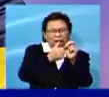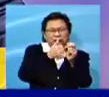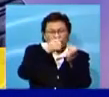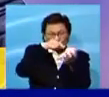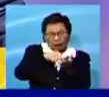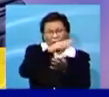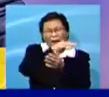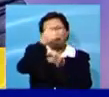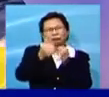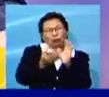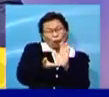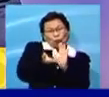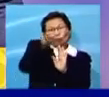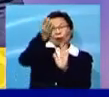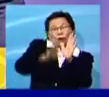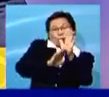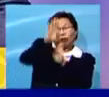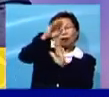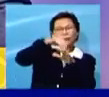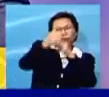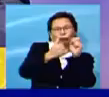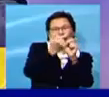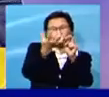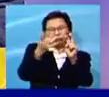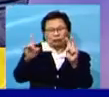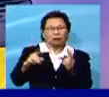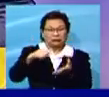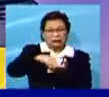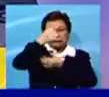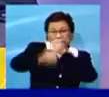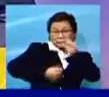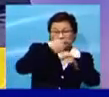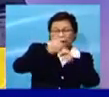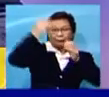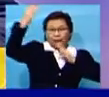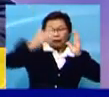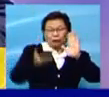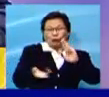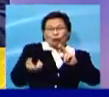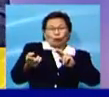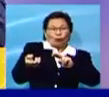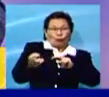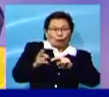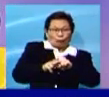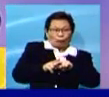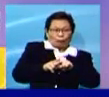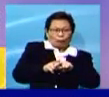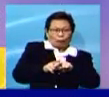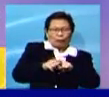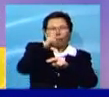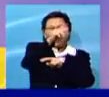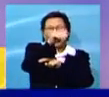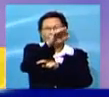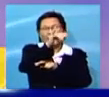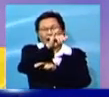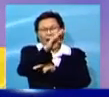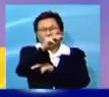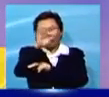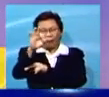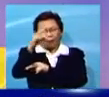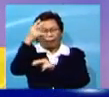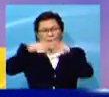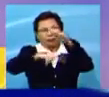figures show Malaysia growing at more than double the rates the IMF predicts for advanced